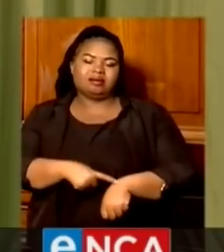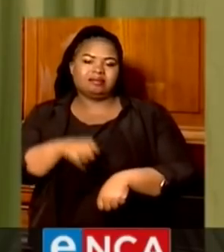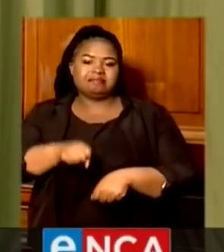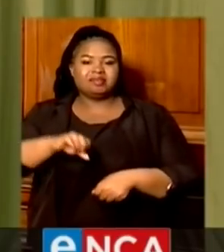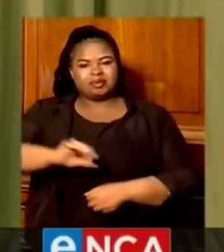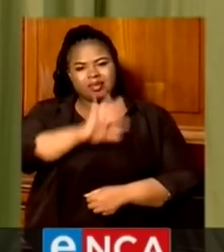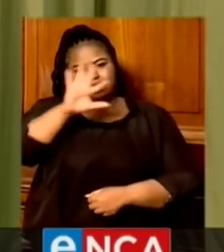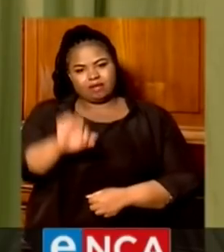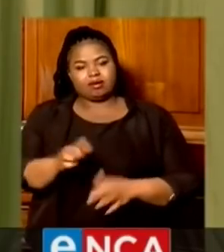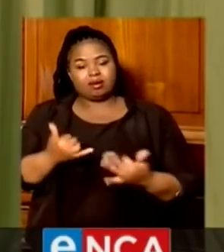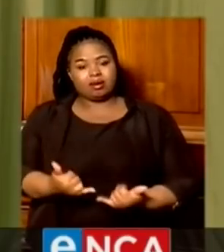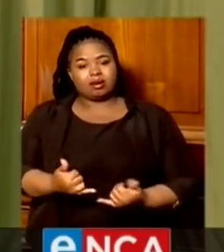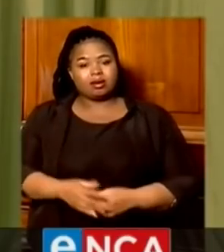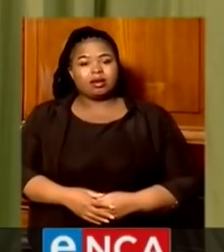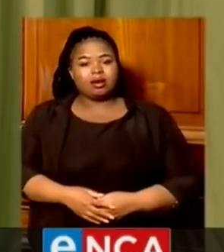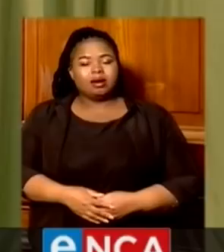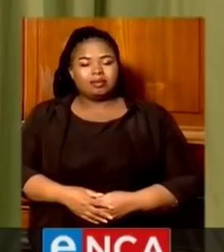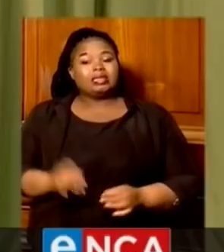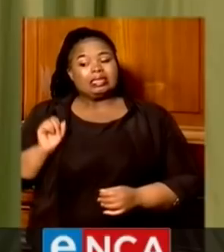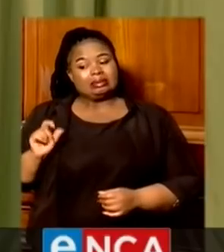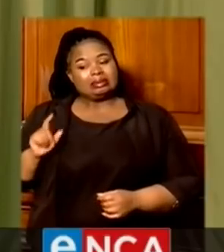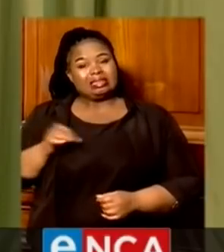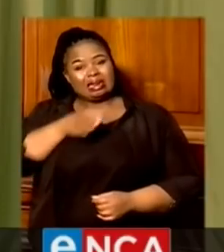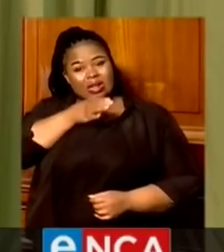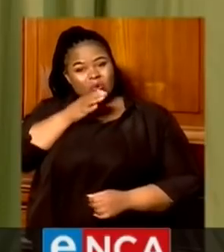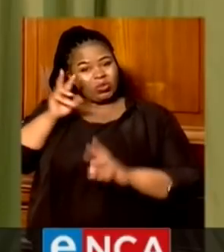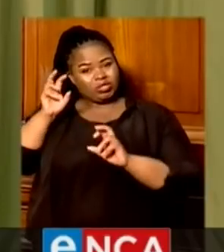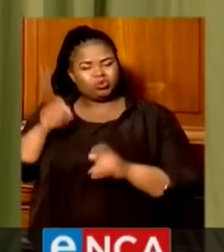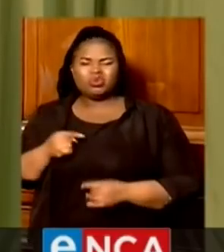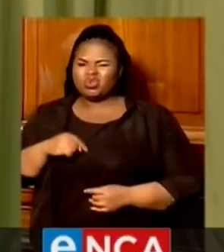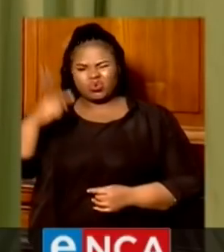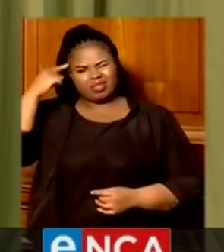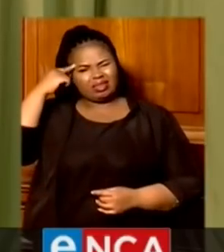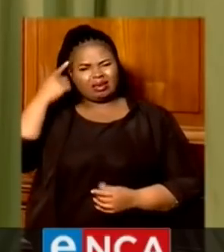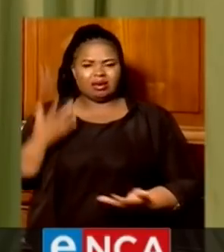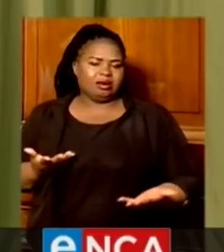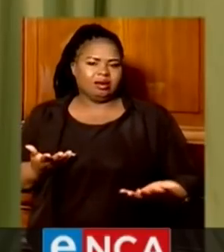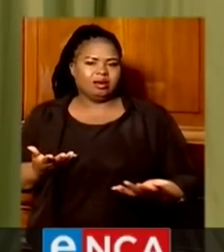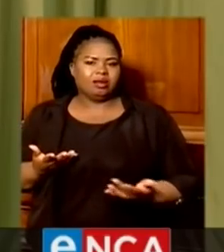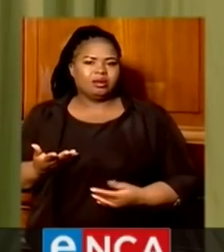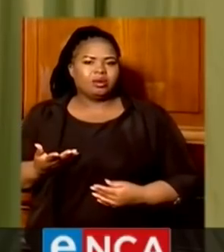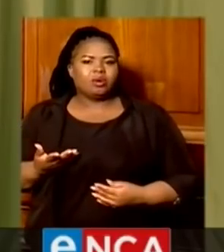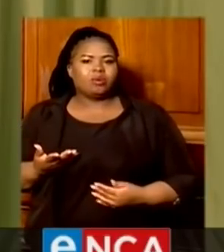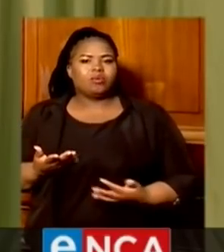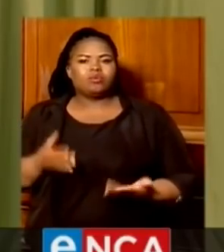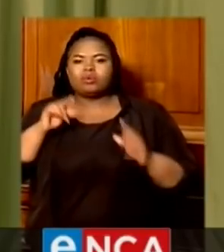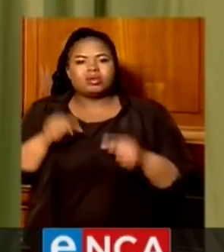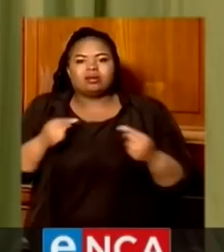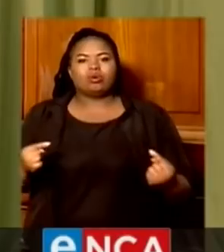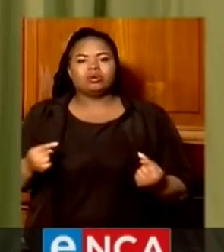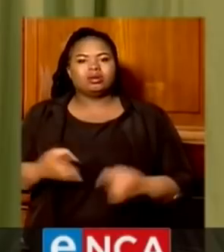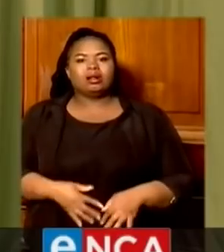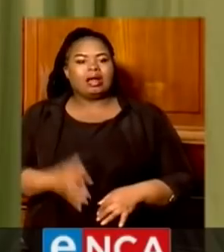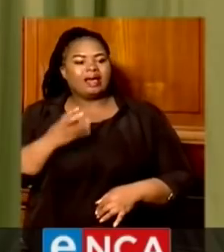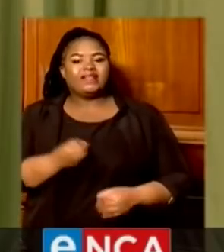issues that we think at the end of the day it would be inexcusable to actually end up with beds blocked by something